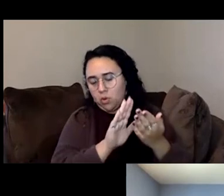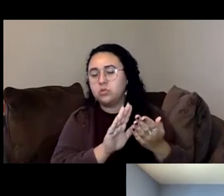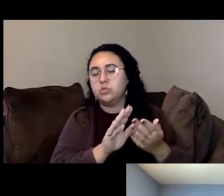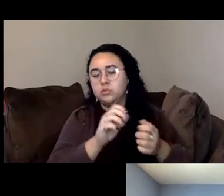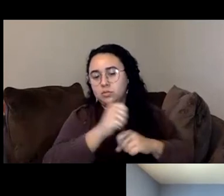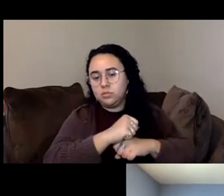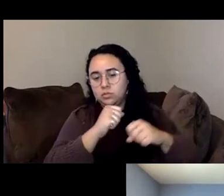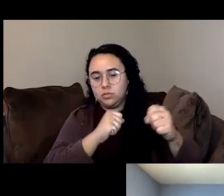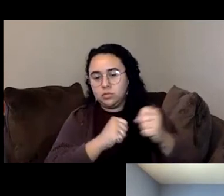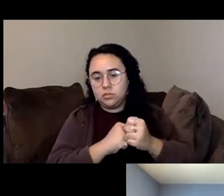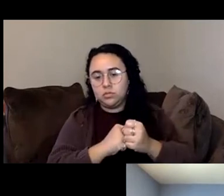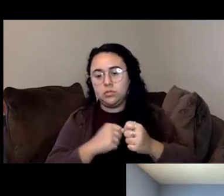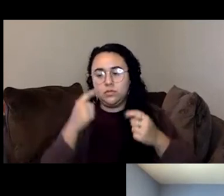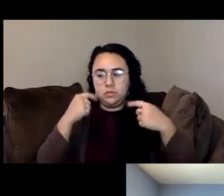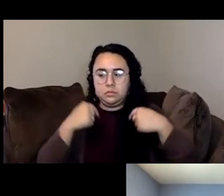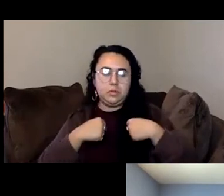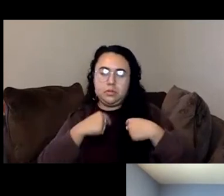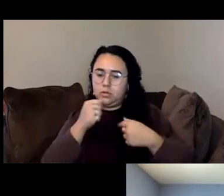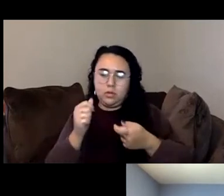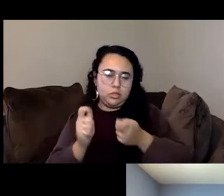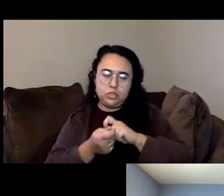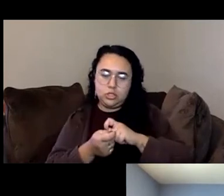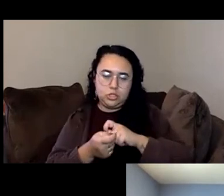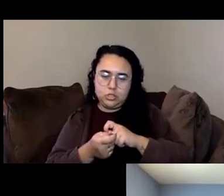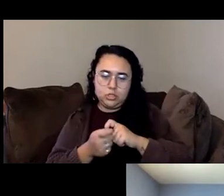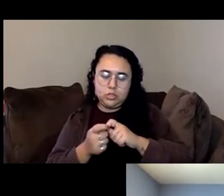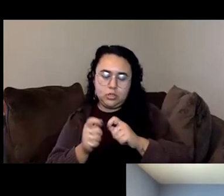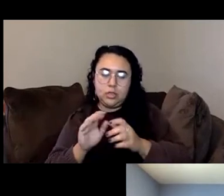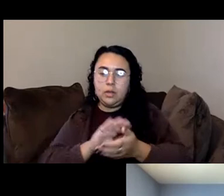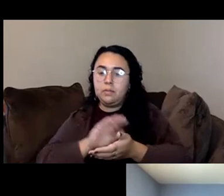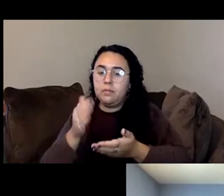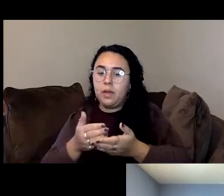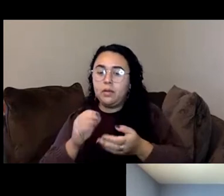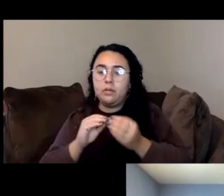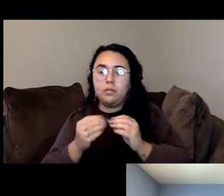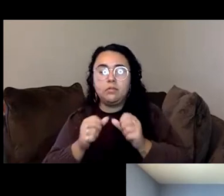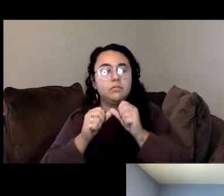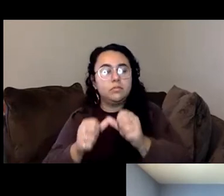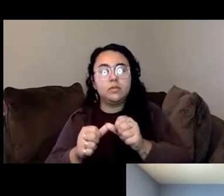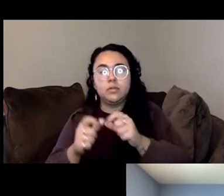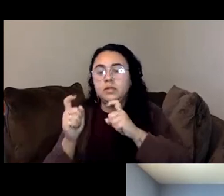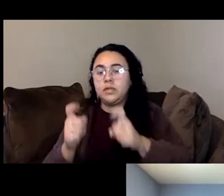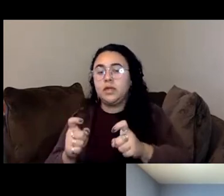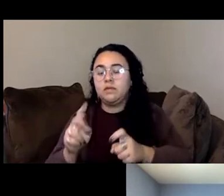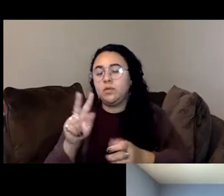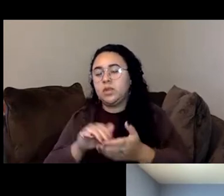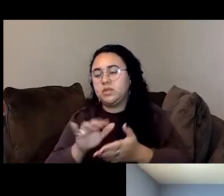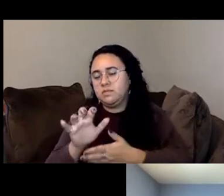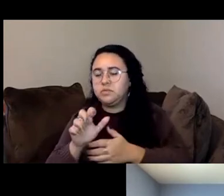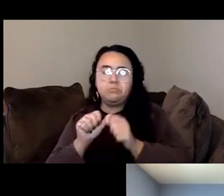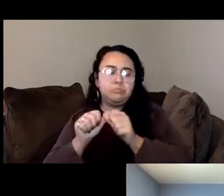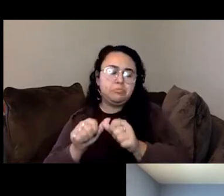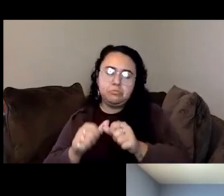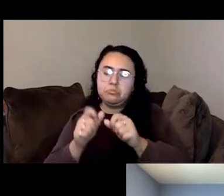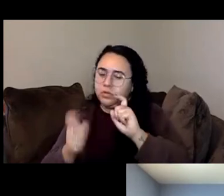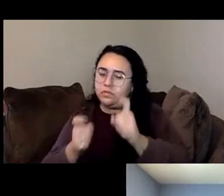structure, it hasn't changed the way or the amount that I give. I continue to give, and I will continue to give.